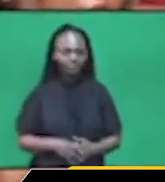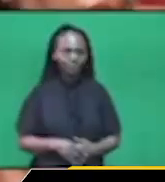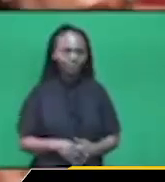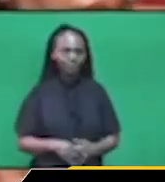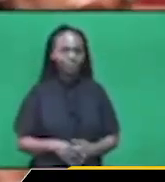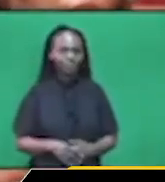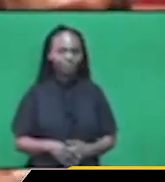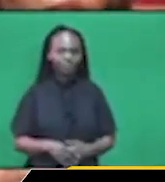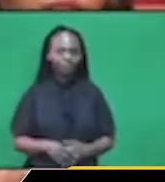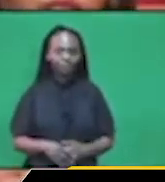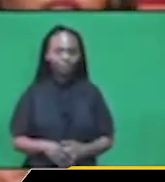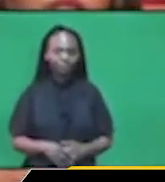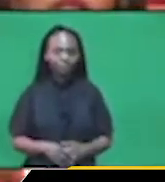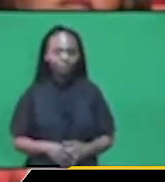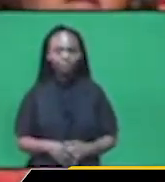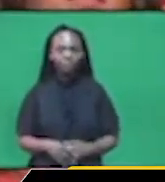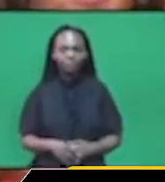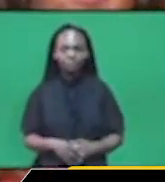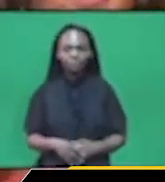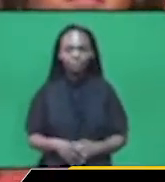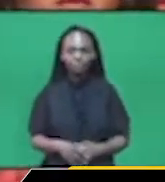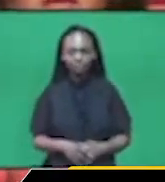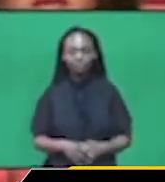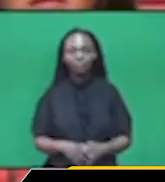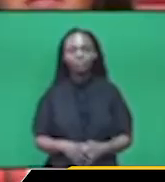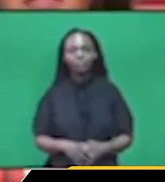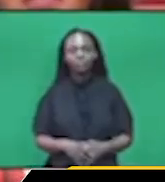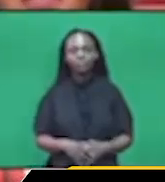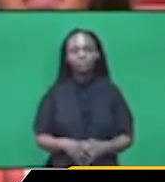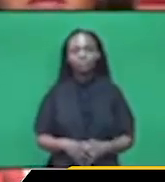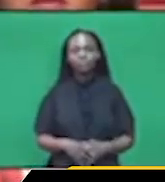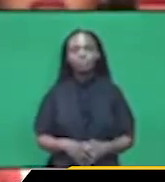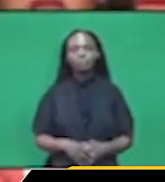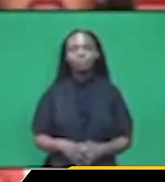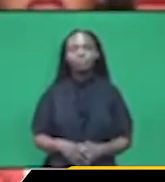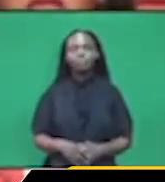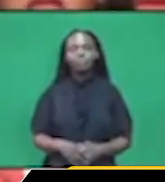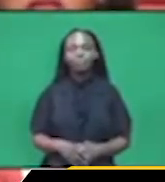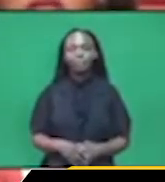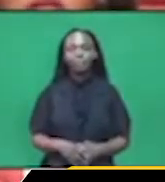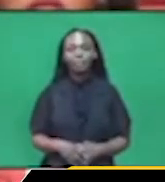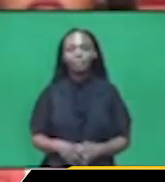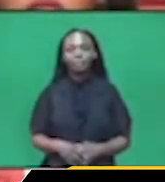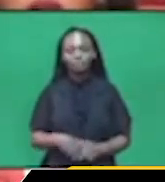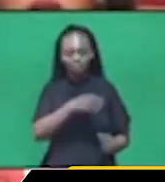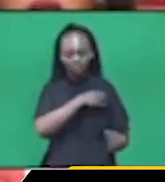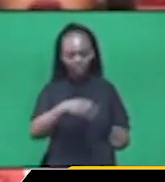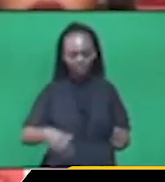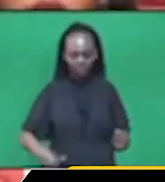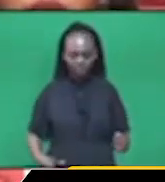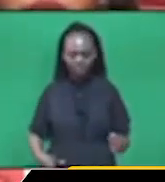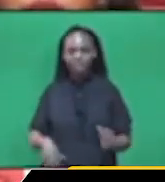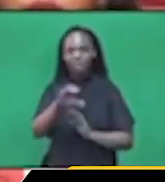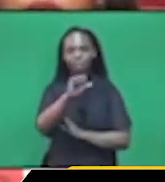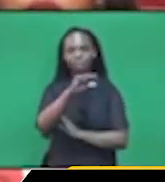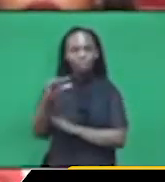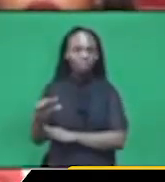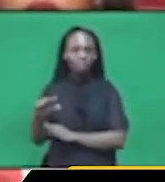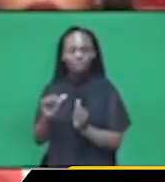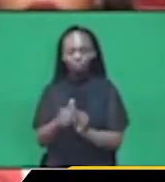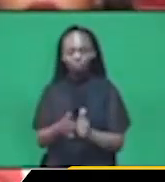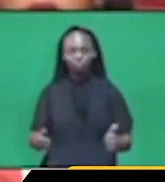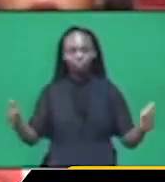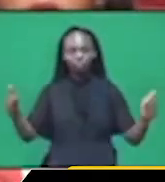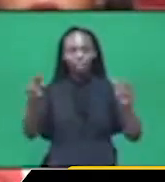President and the Commander-in-Chief, the SG, all delegates of the National